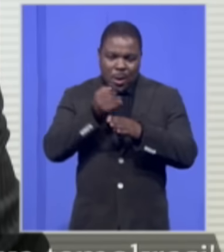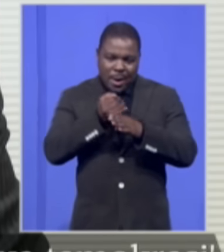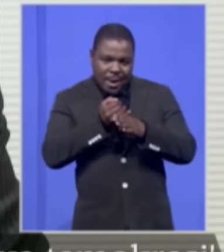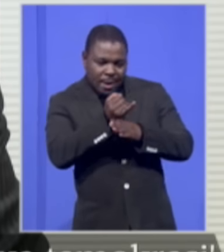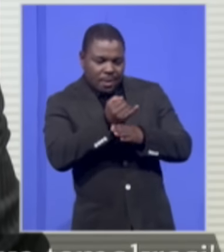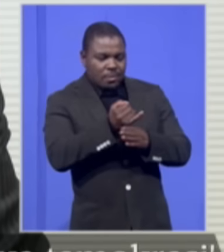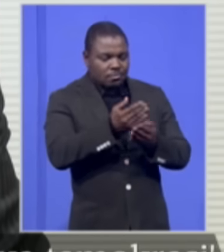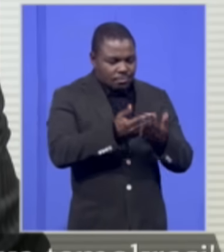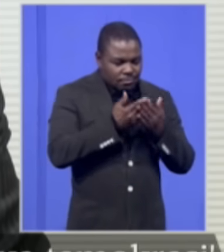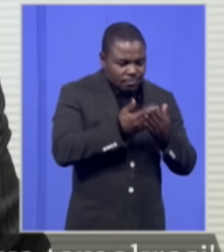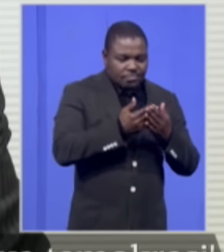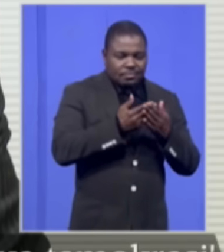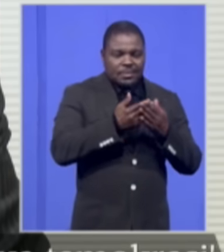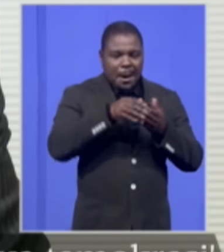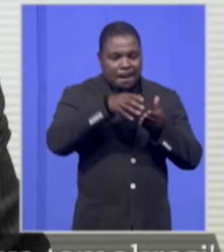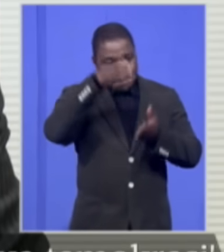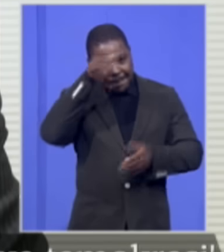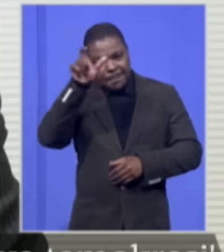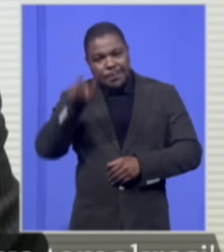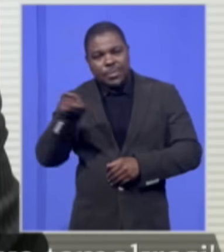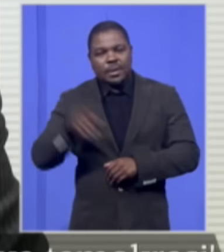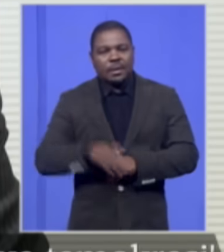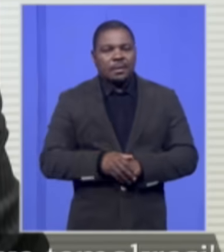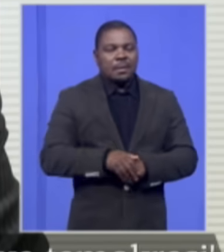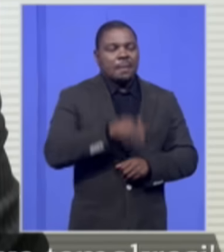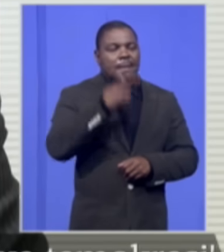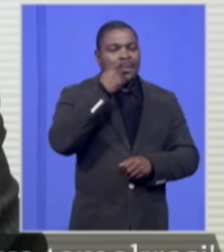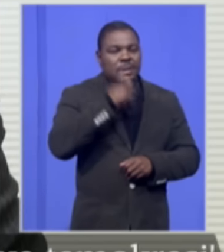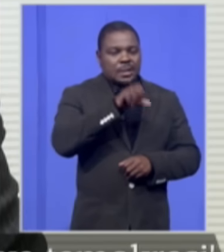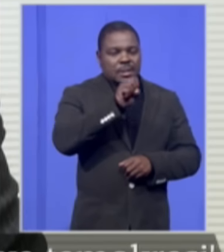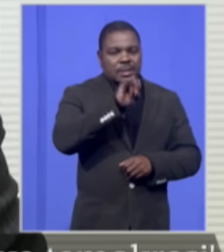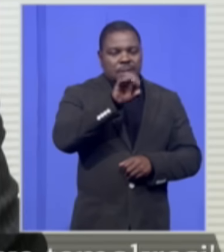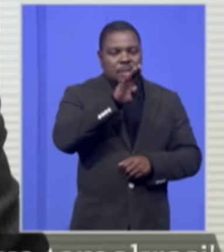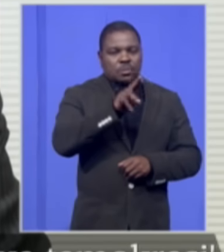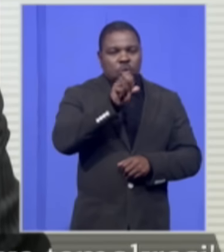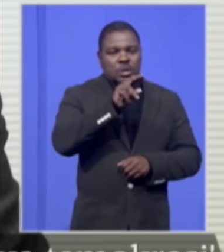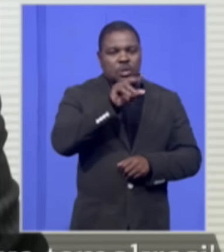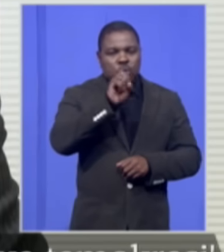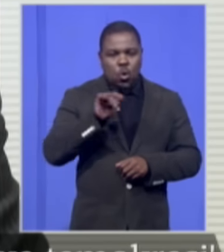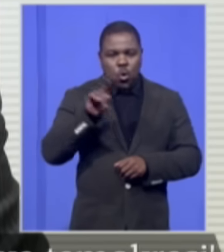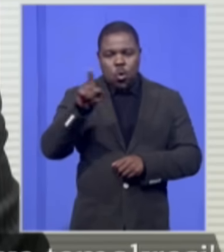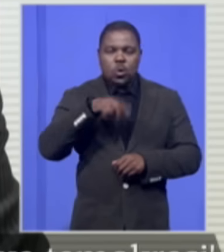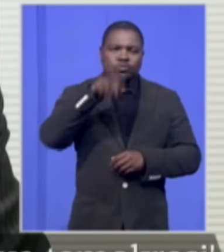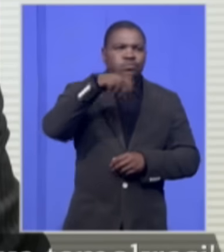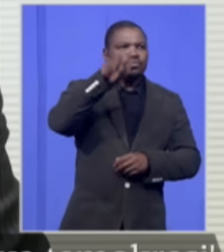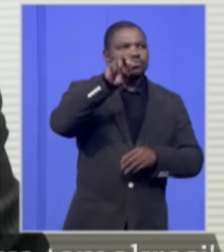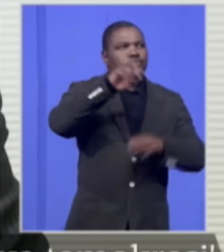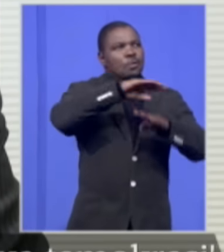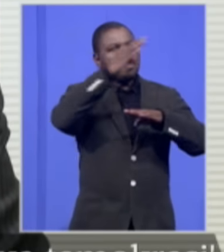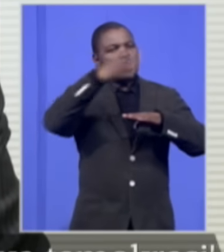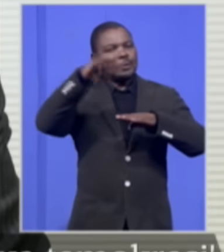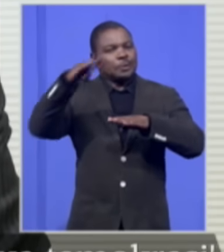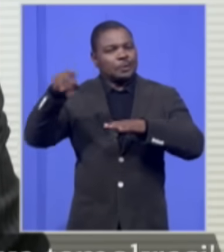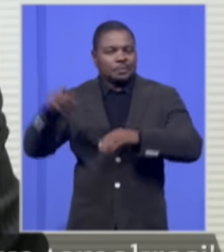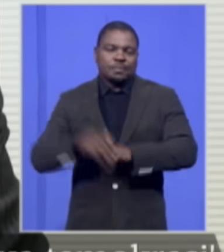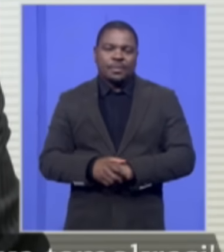expert. Mr. Sibusiso Vilane, mountaineer and adventurer.